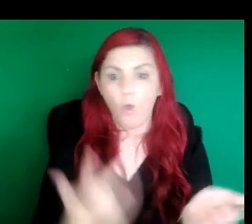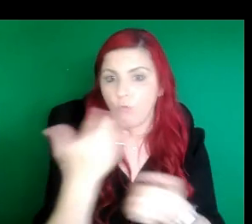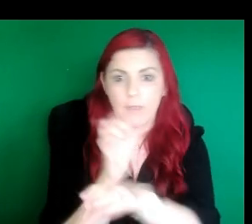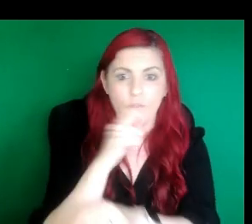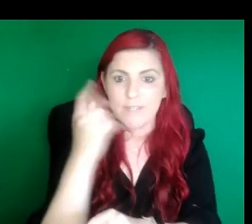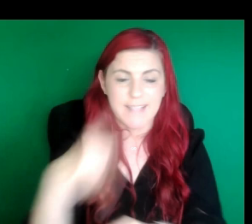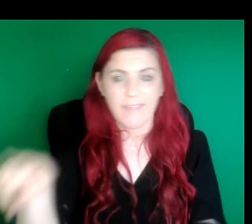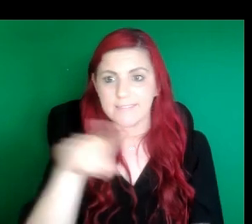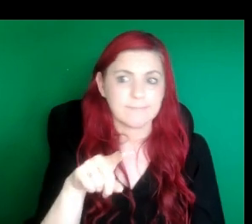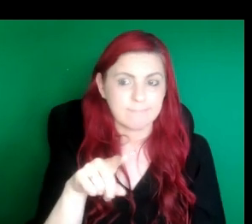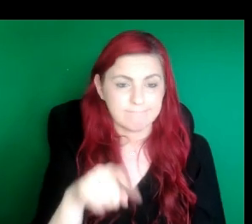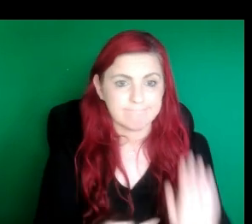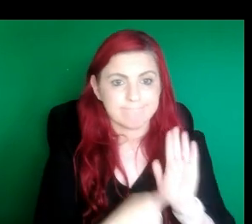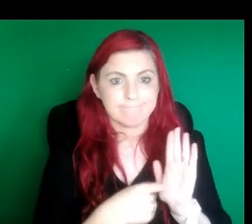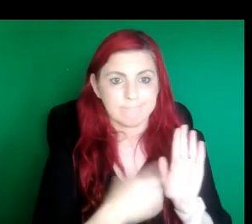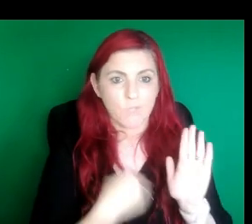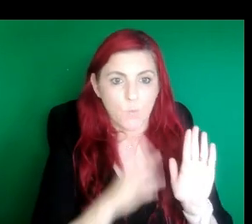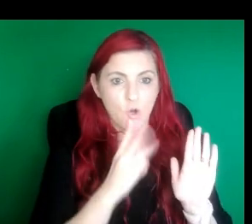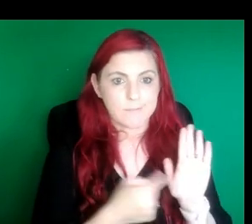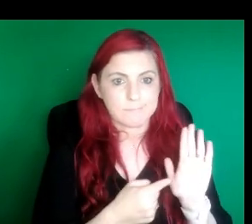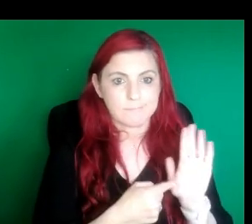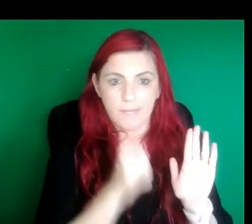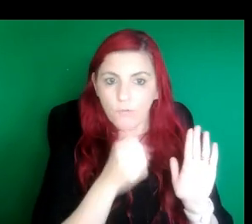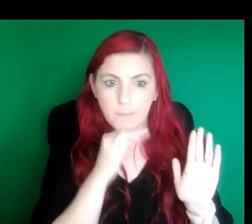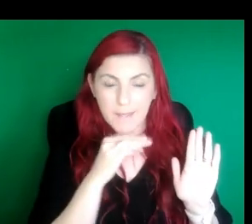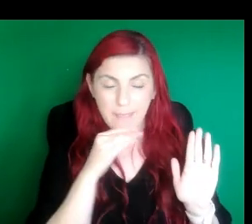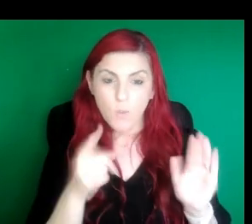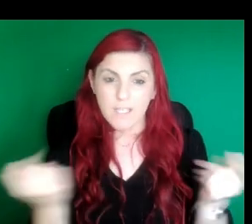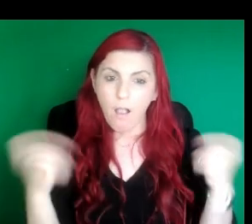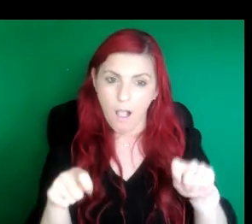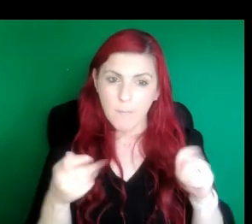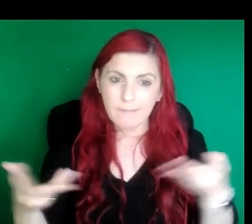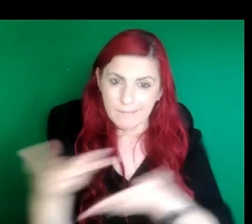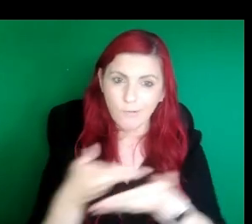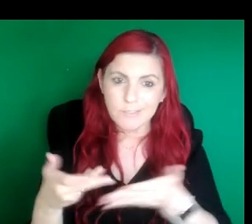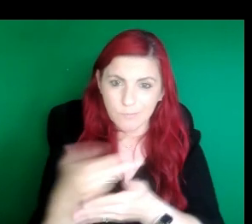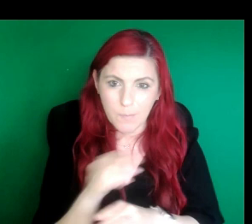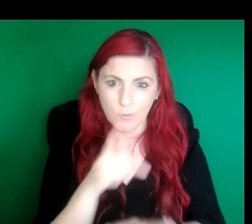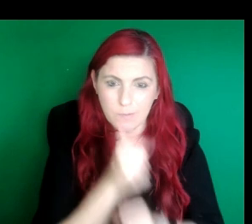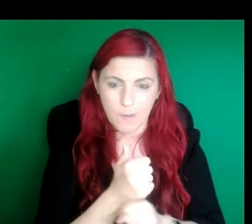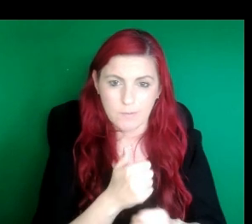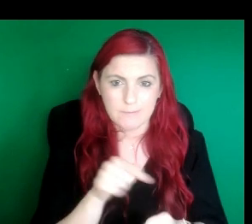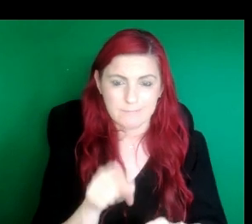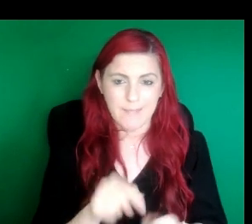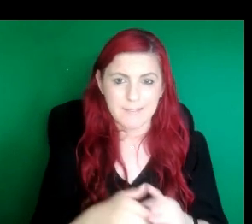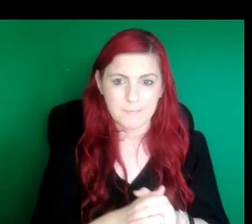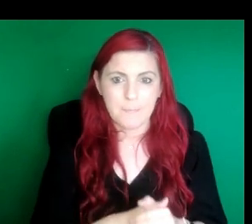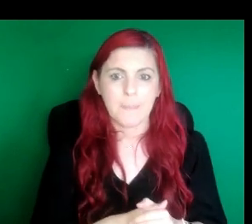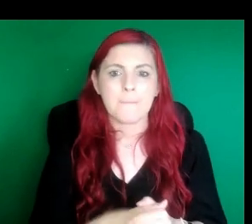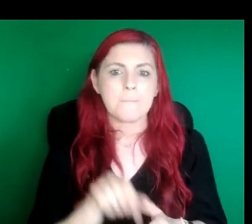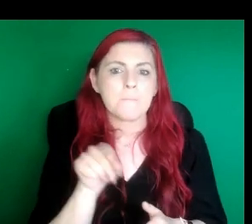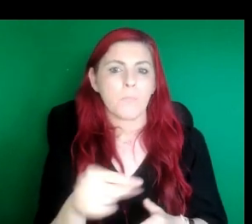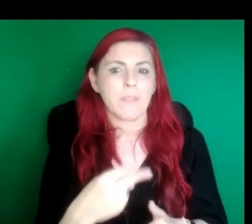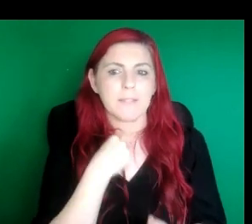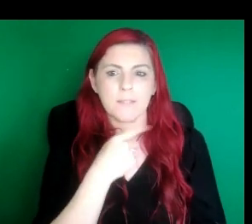jurisdictions. And I thought it was really interesting that that was the kind of common narrative that people talked about the law. And I'm going to show you some now. So Dara